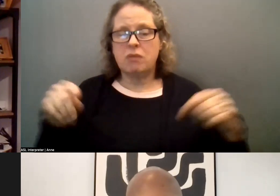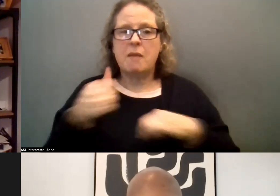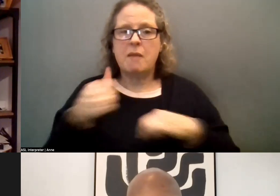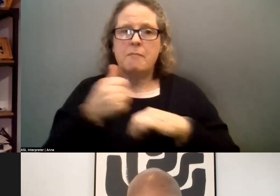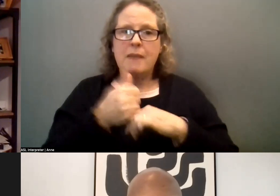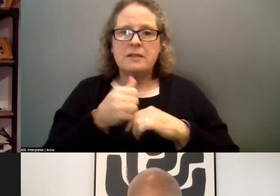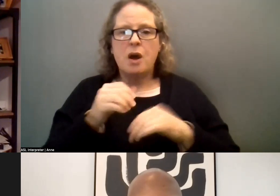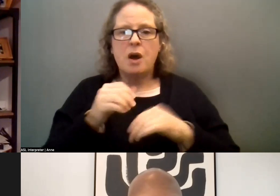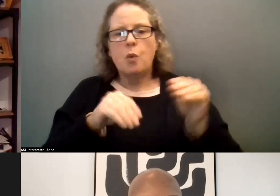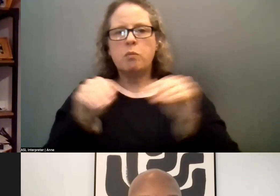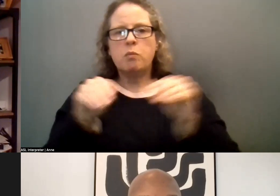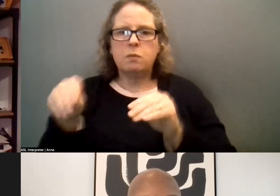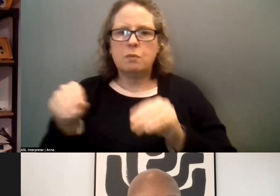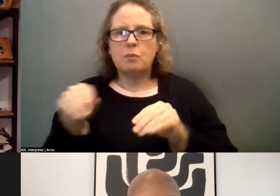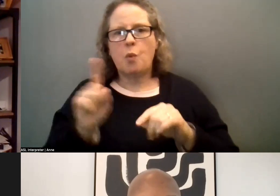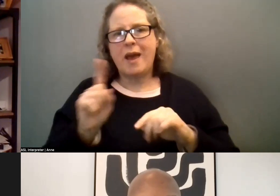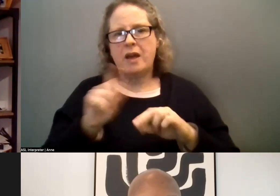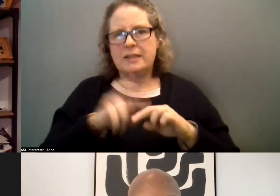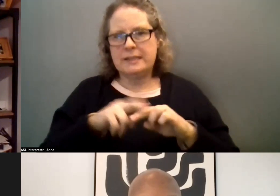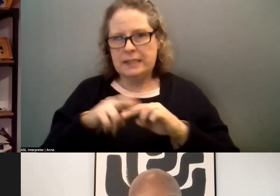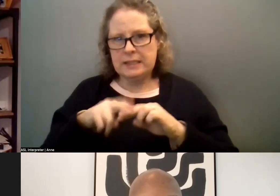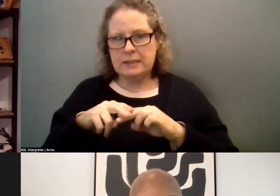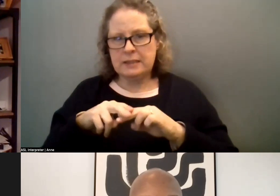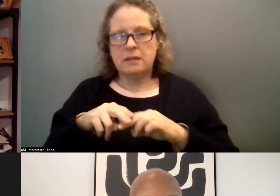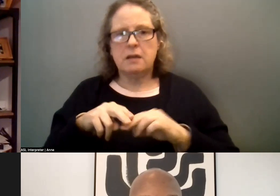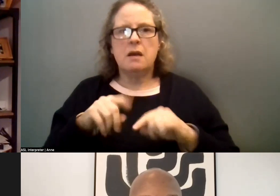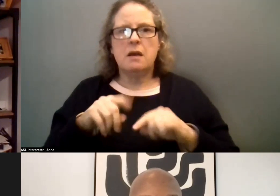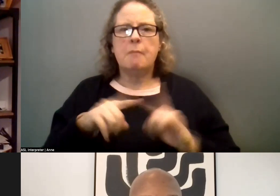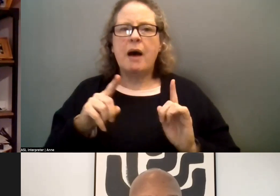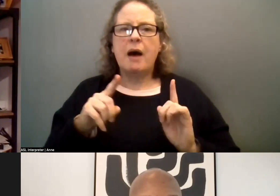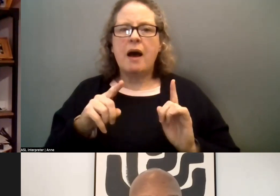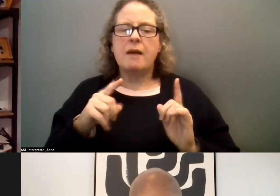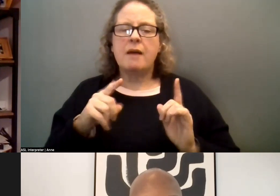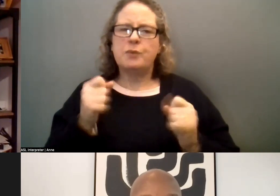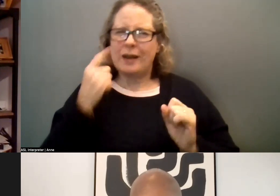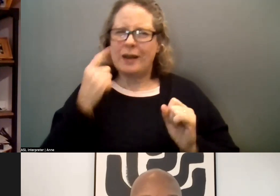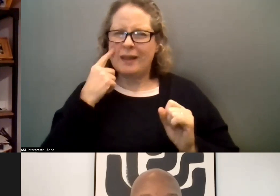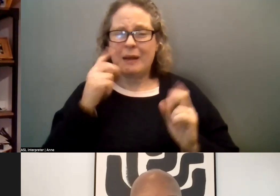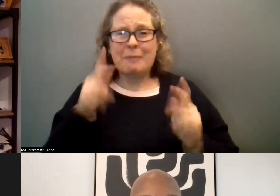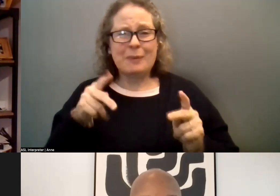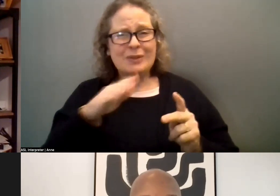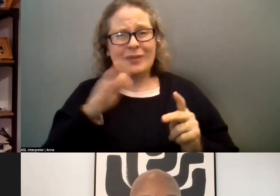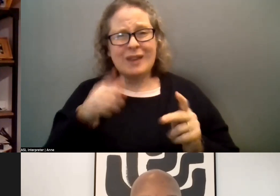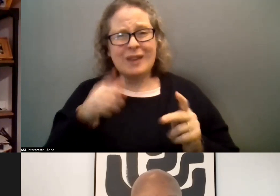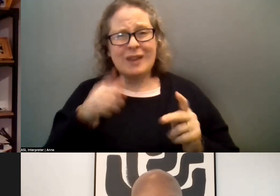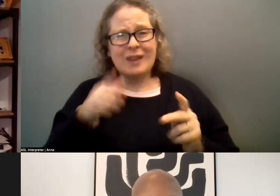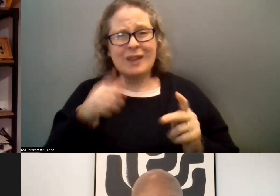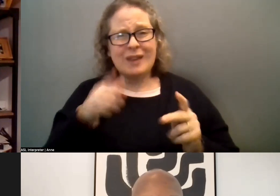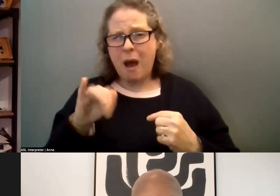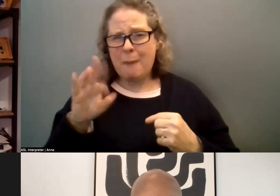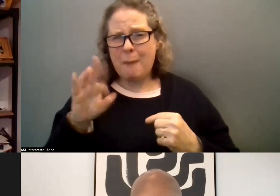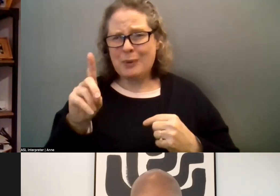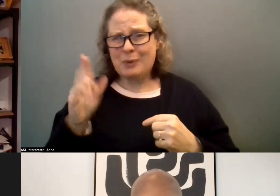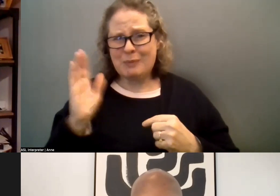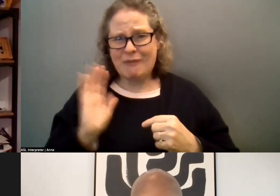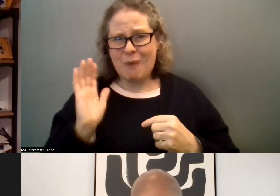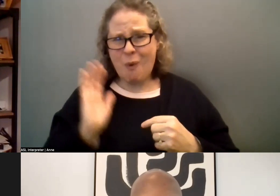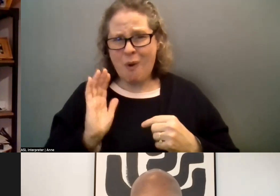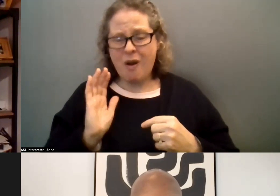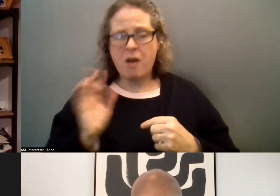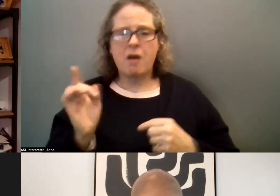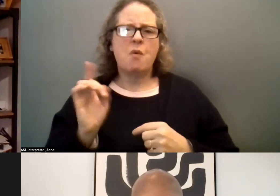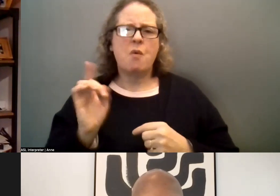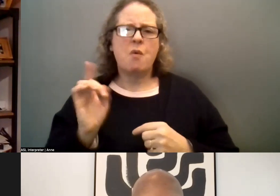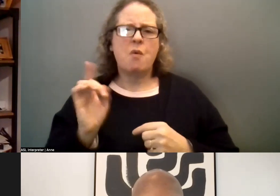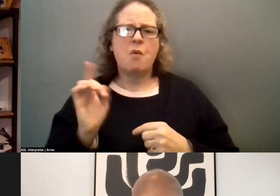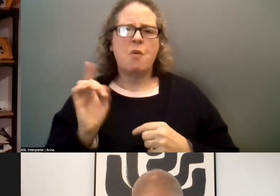the house and everything like that. But I'm trying to think about if I'm trying to get someone who's never come to Hubbard before, where can